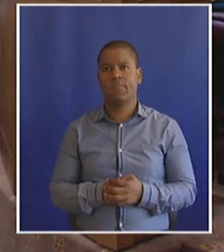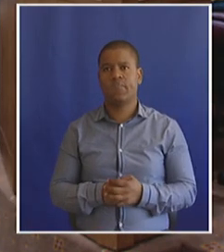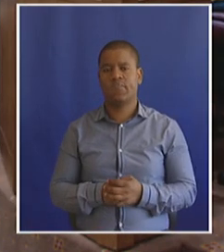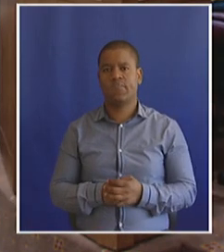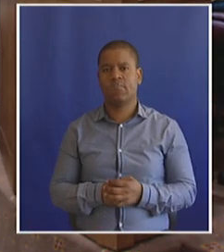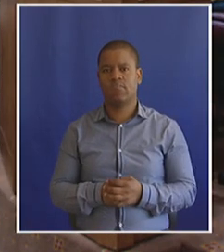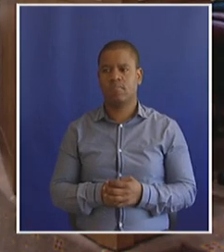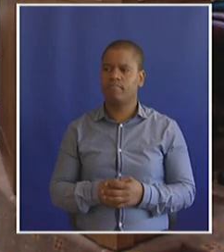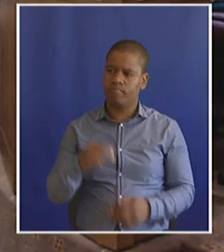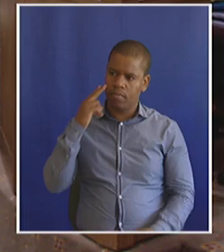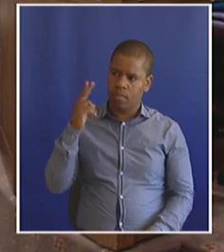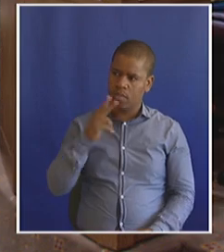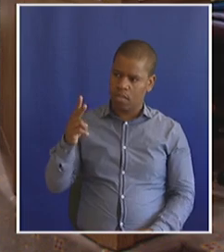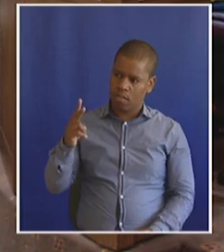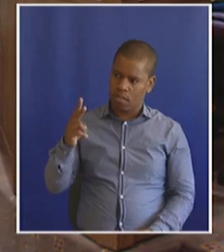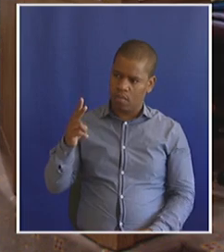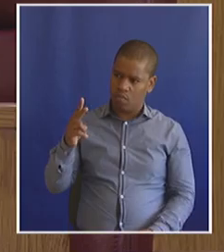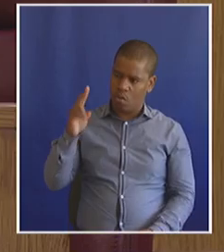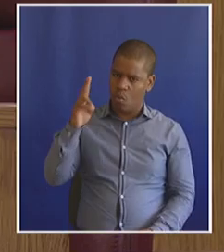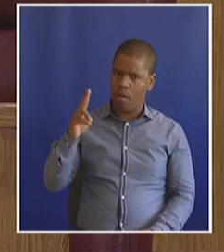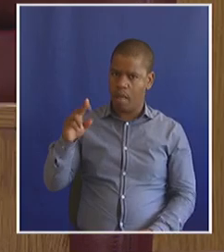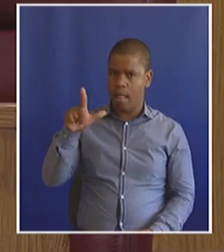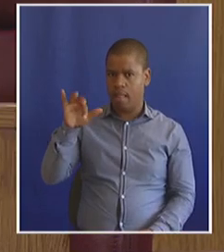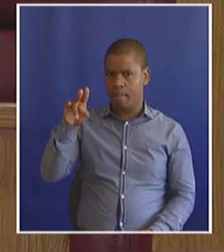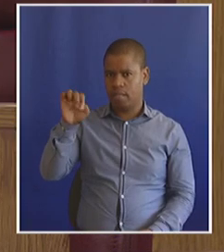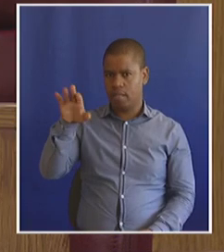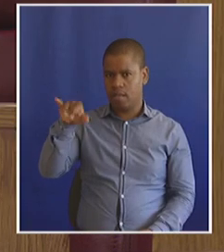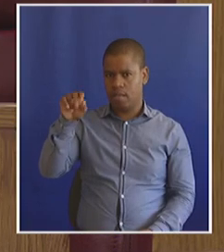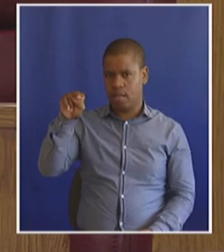I've seen a hand of the Honorable Lauskachan and the Honorable